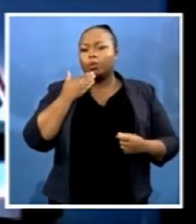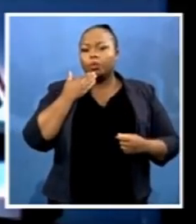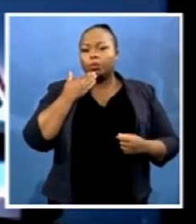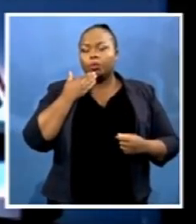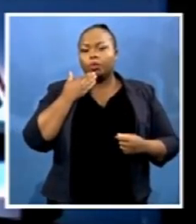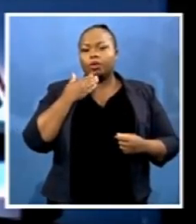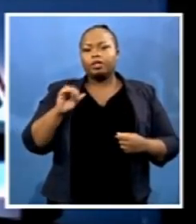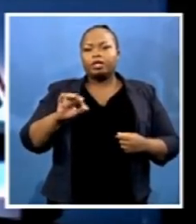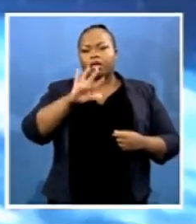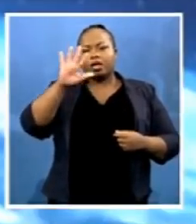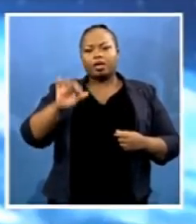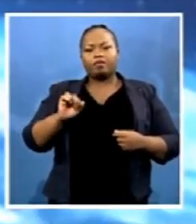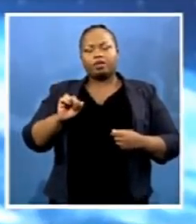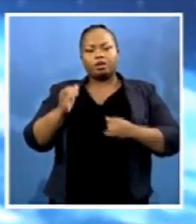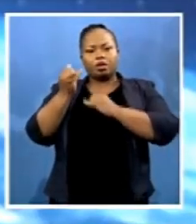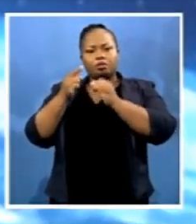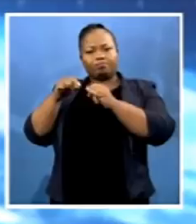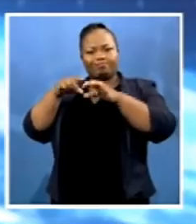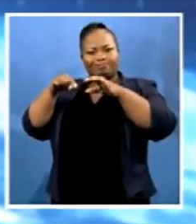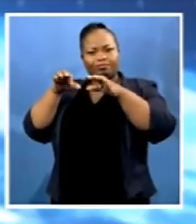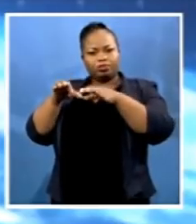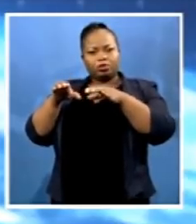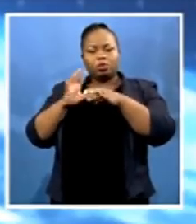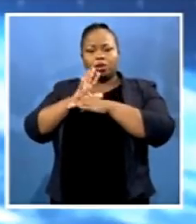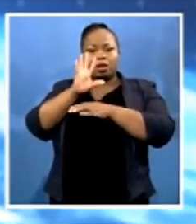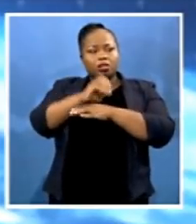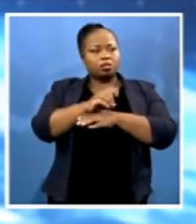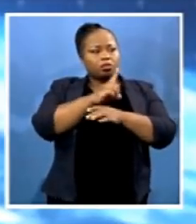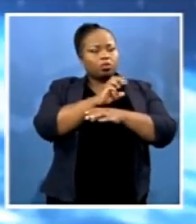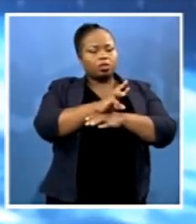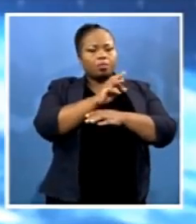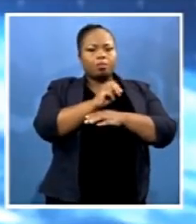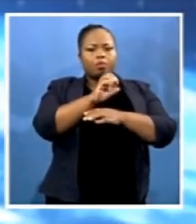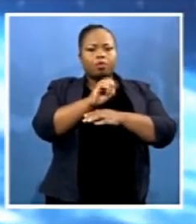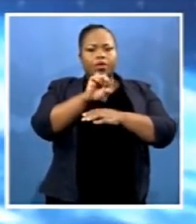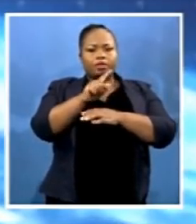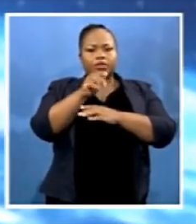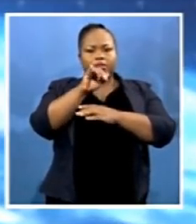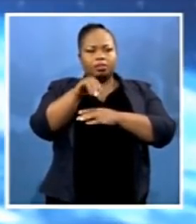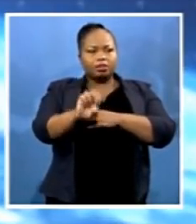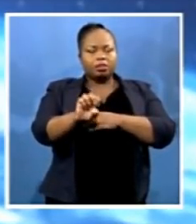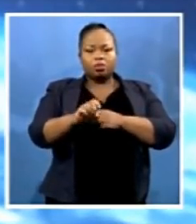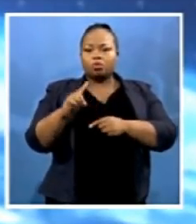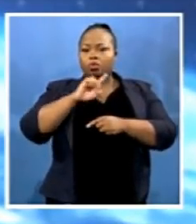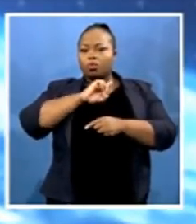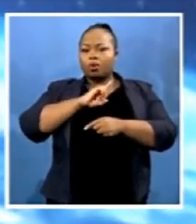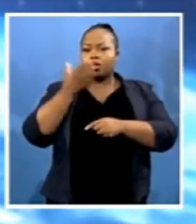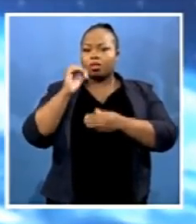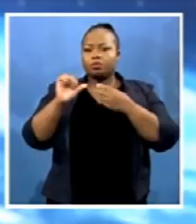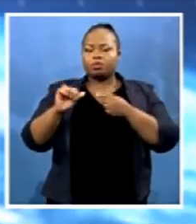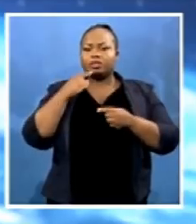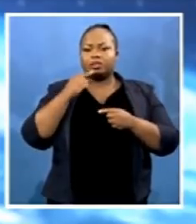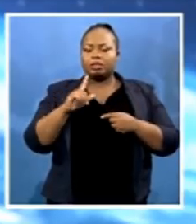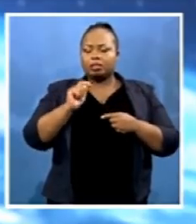asking Dr. Moeti, last week Tanzania was mentioned as an area of concern, and the